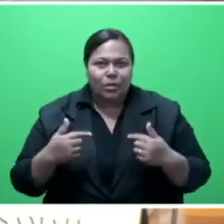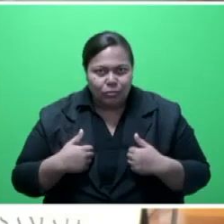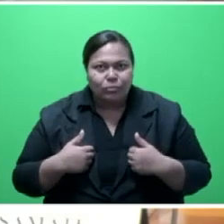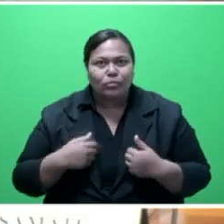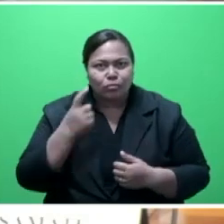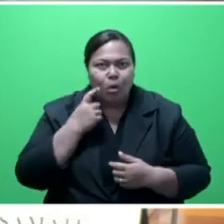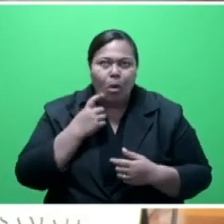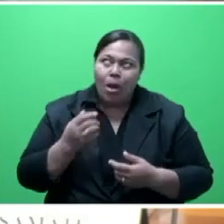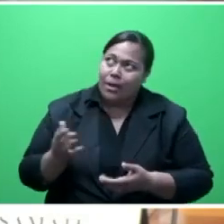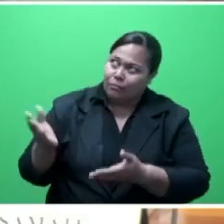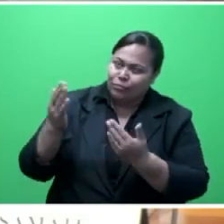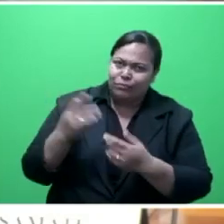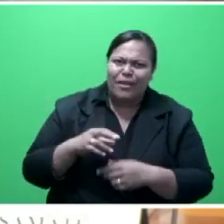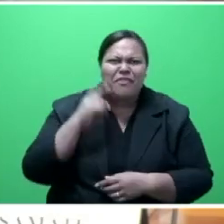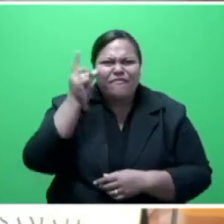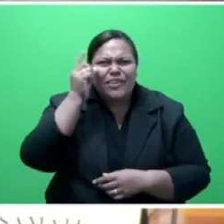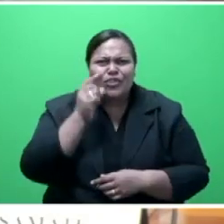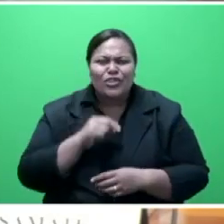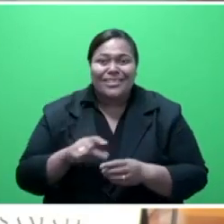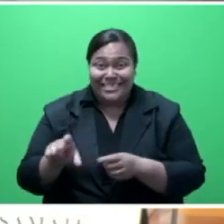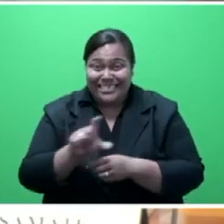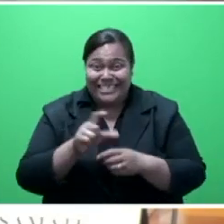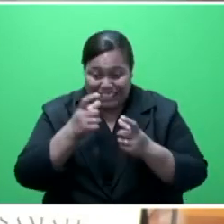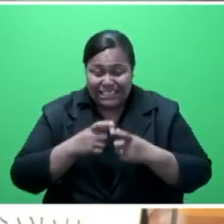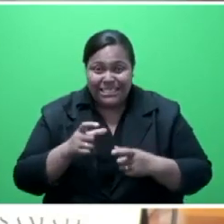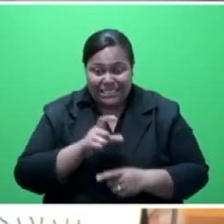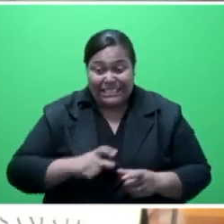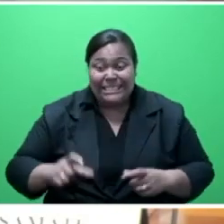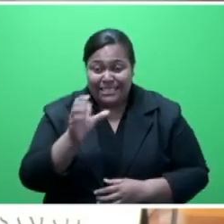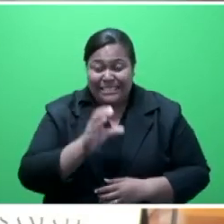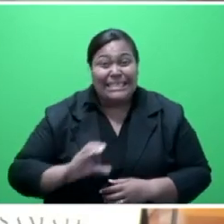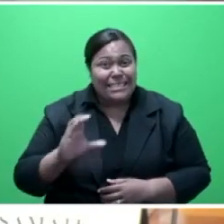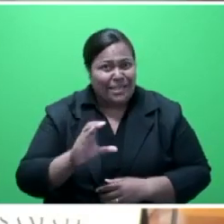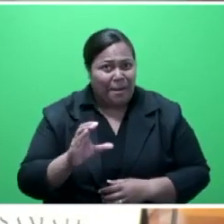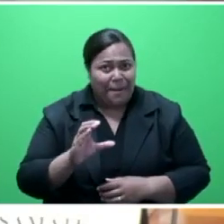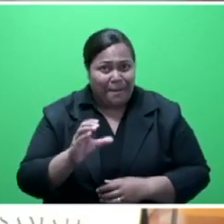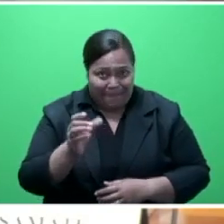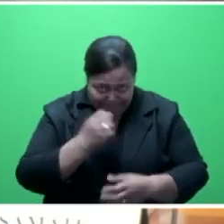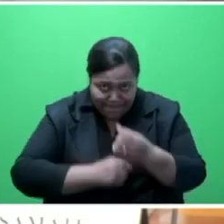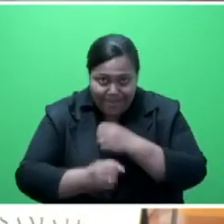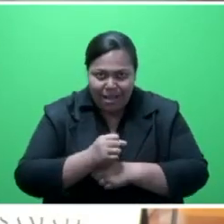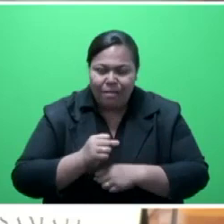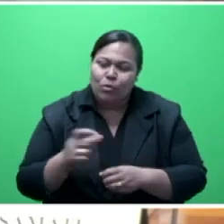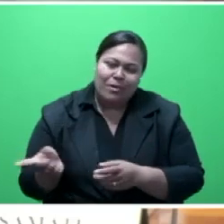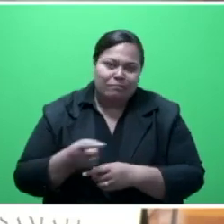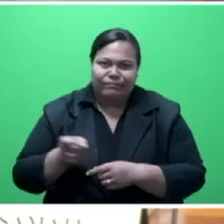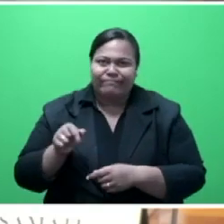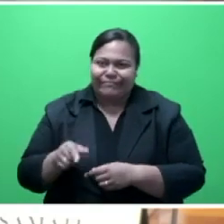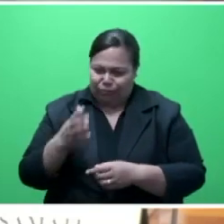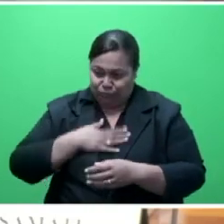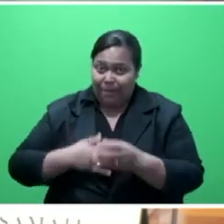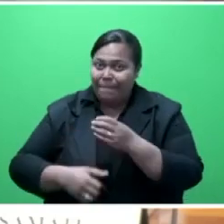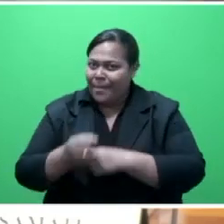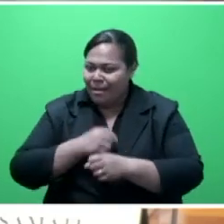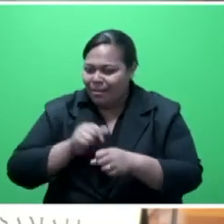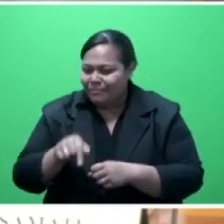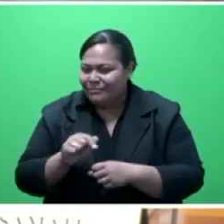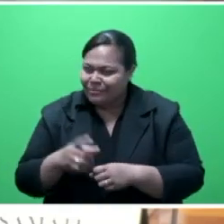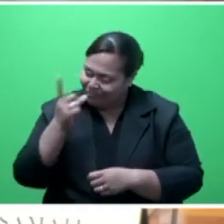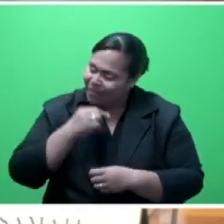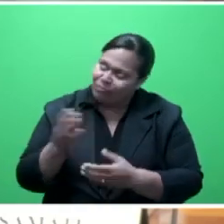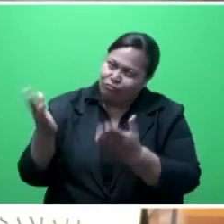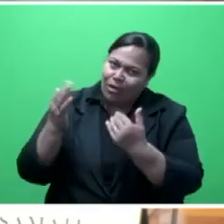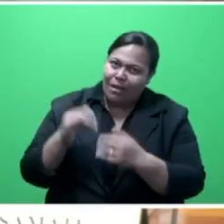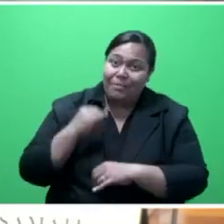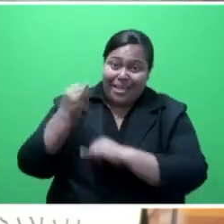citizenship more attractive than ever by reducing the associated fees. And to generally open Fiji to more investors or expatriates who want